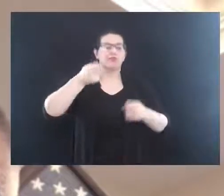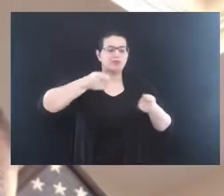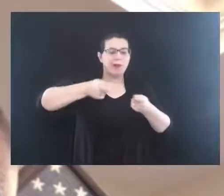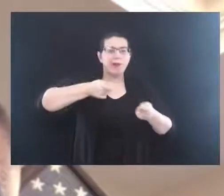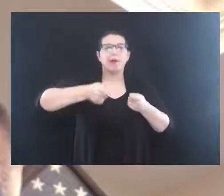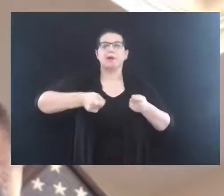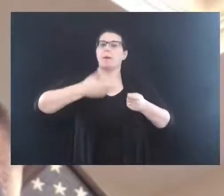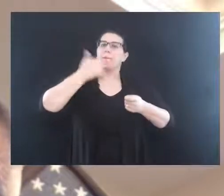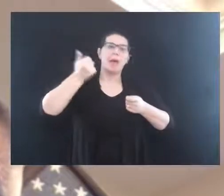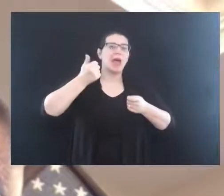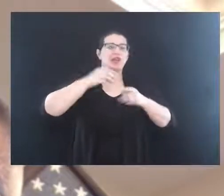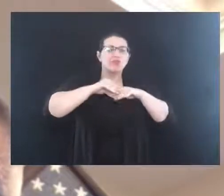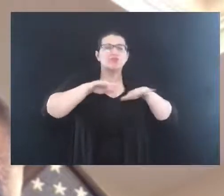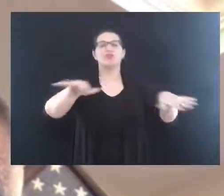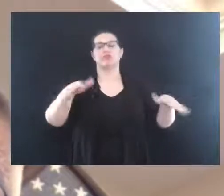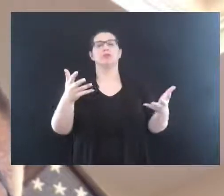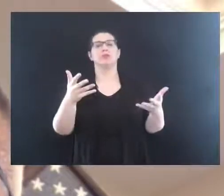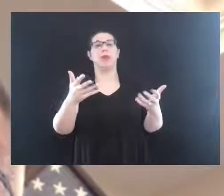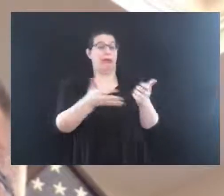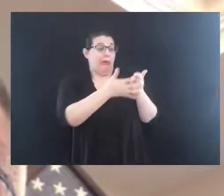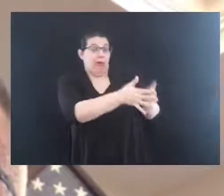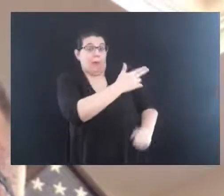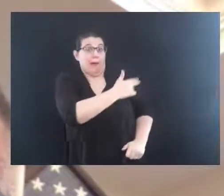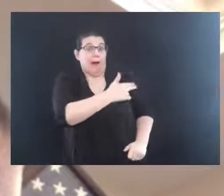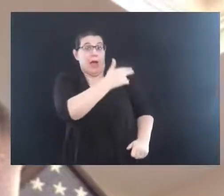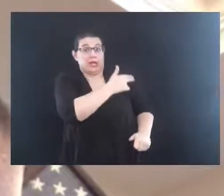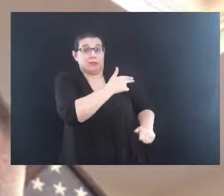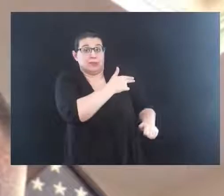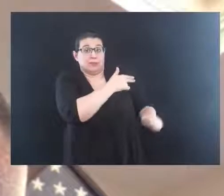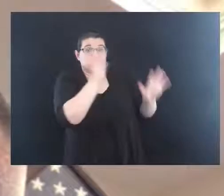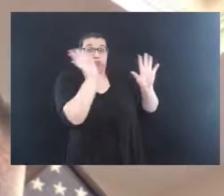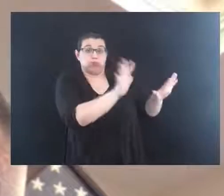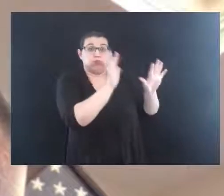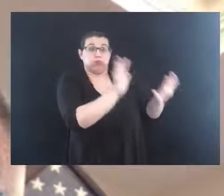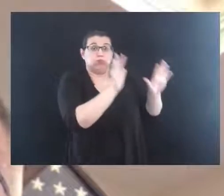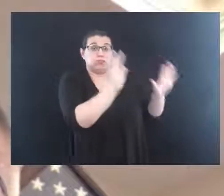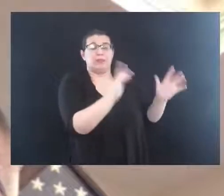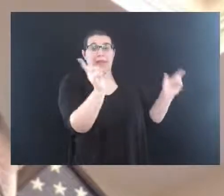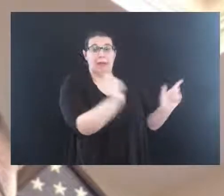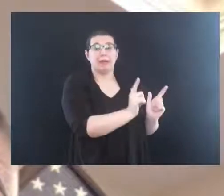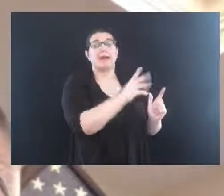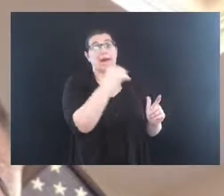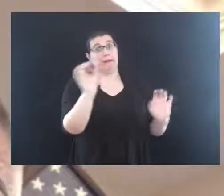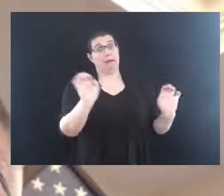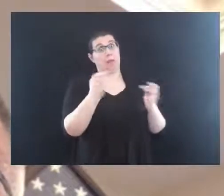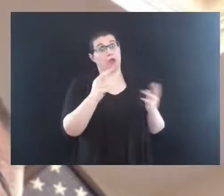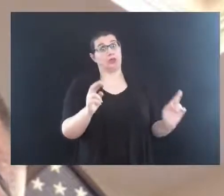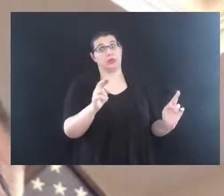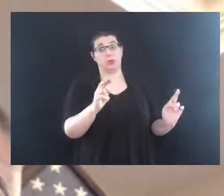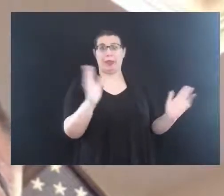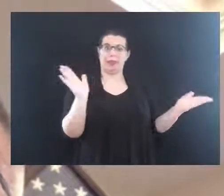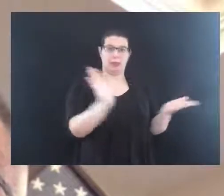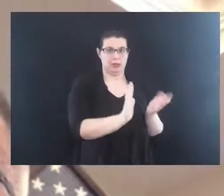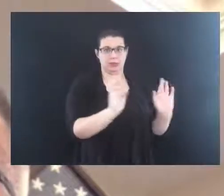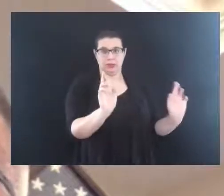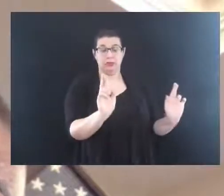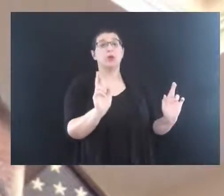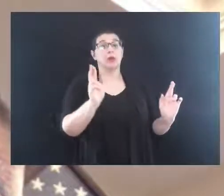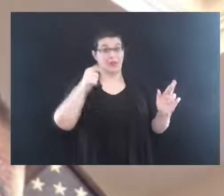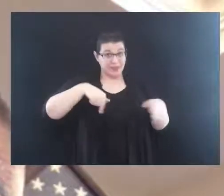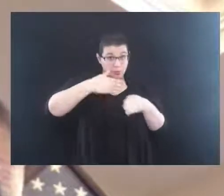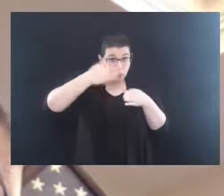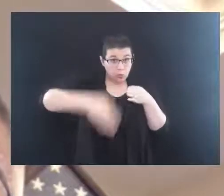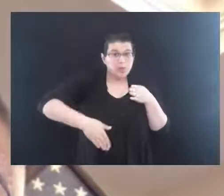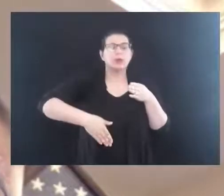hopefully relieve some pressure off of our hospitals, particularly our emergency rooms. We'll continue to work through the weekend and into